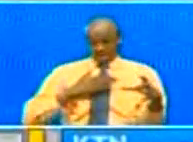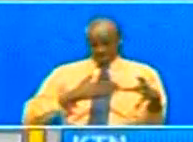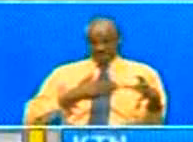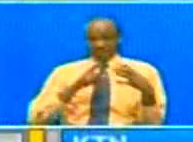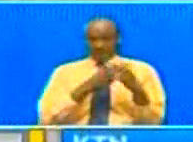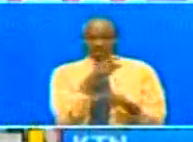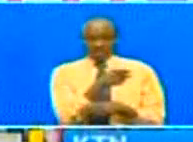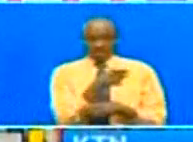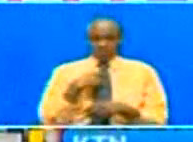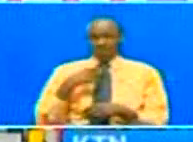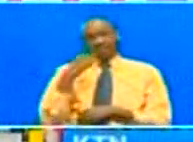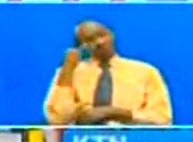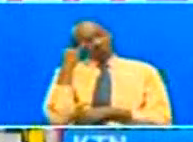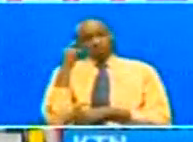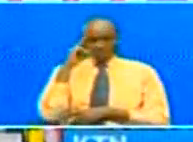and then